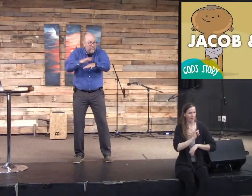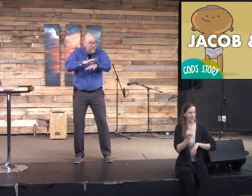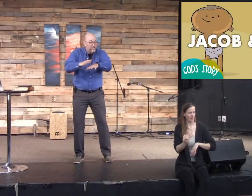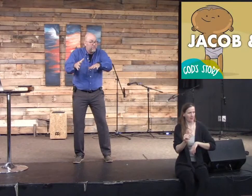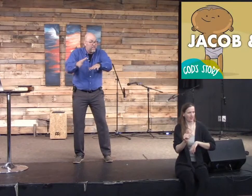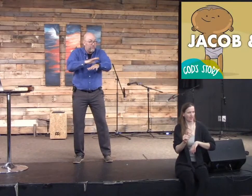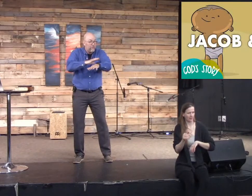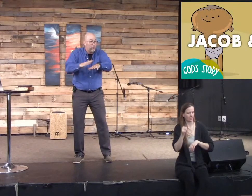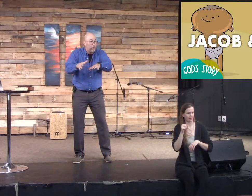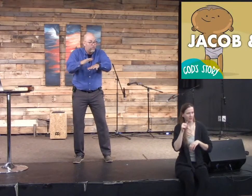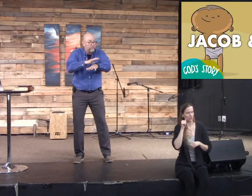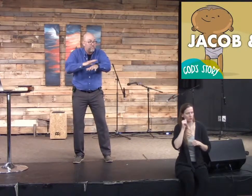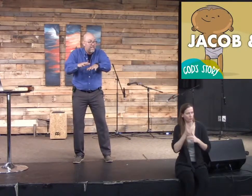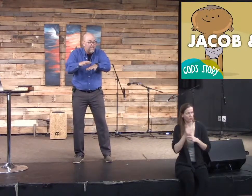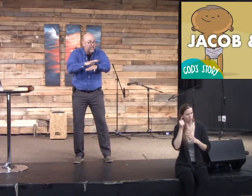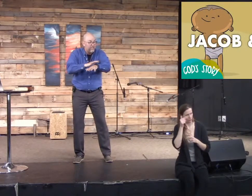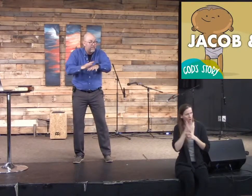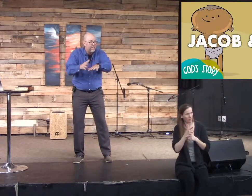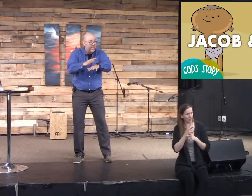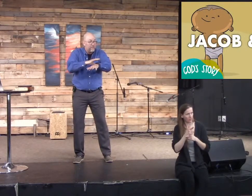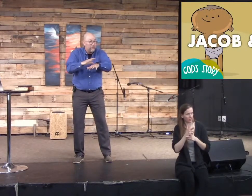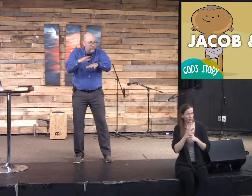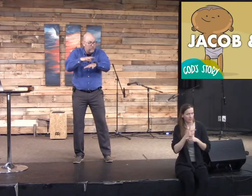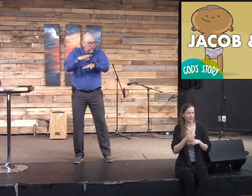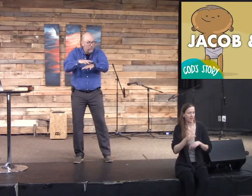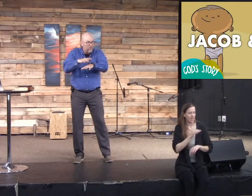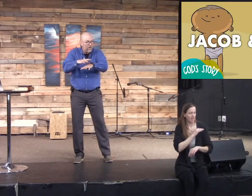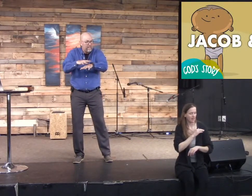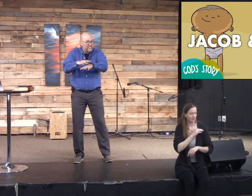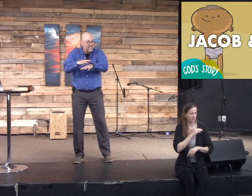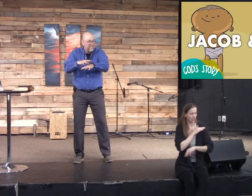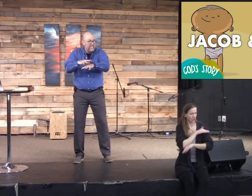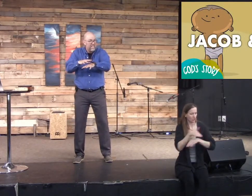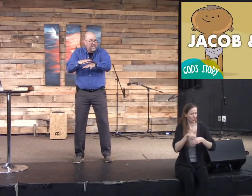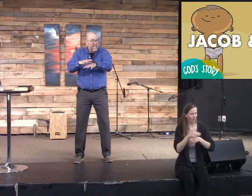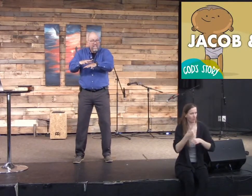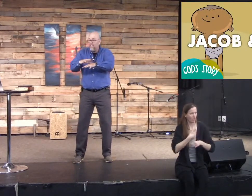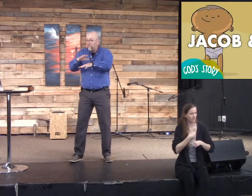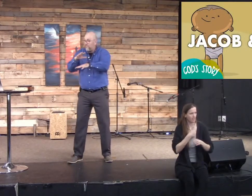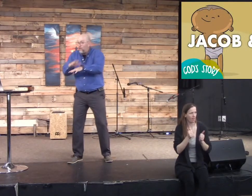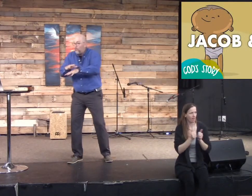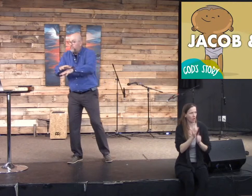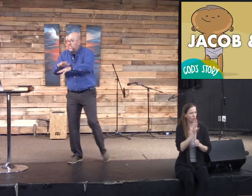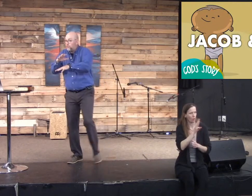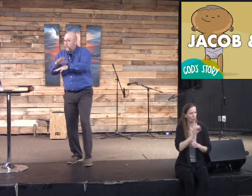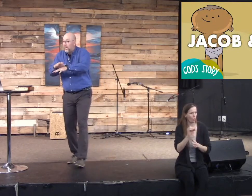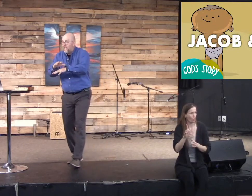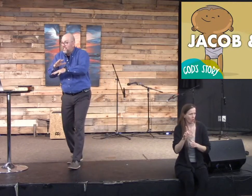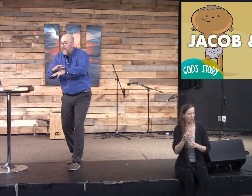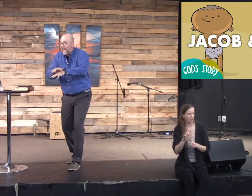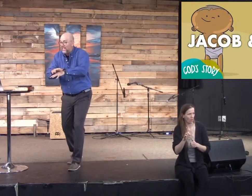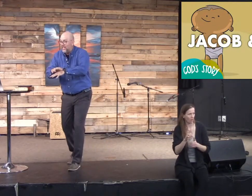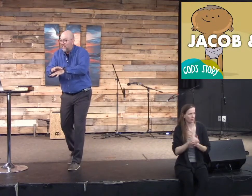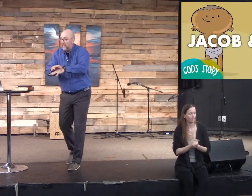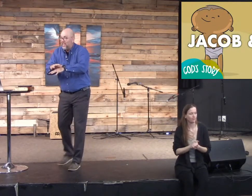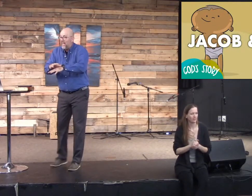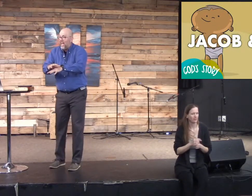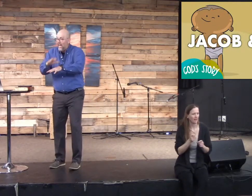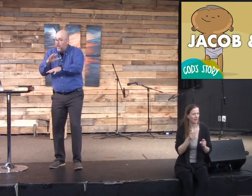by covering himself with wool skin, with the wool on it. And it fools his blind